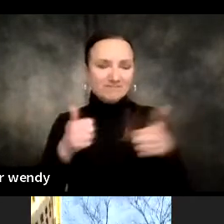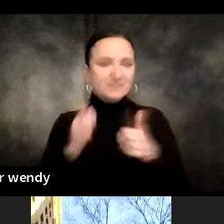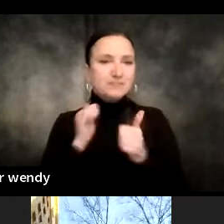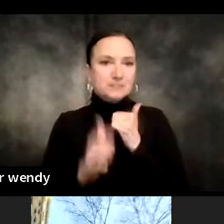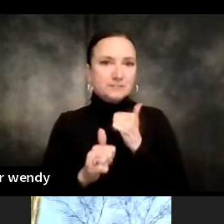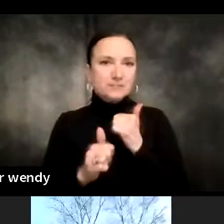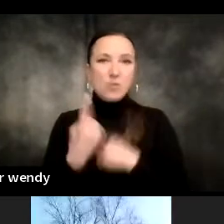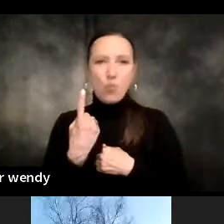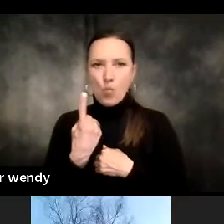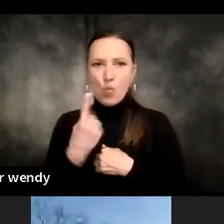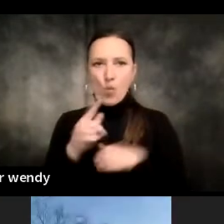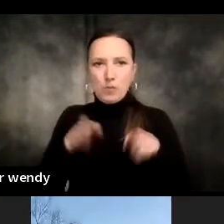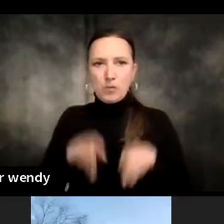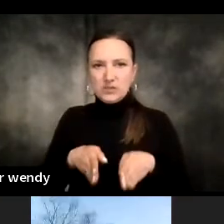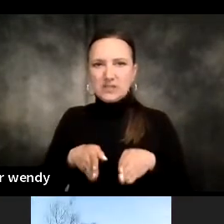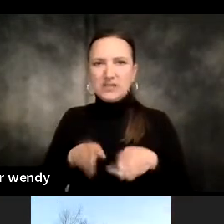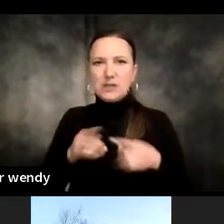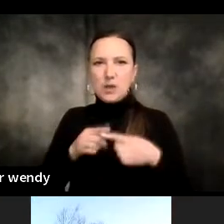one opposition.